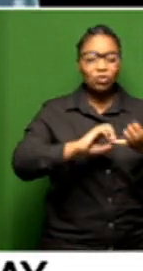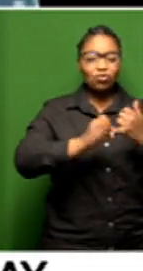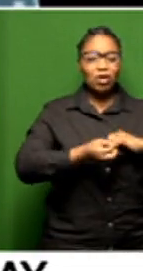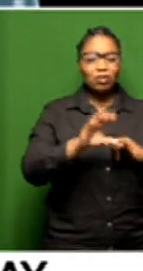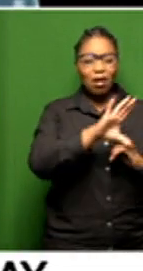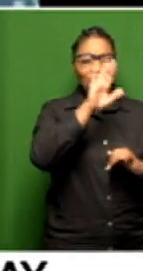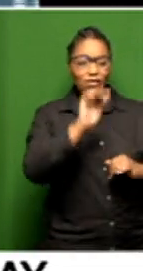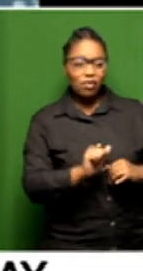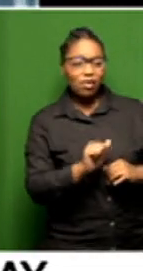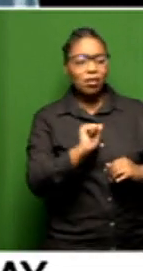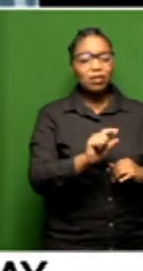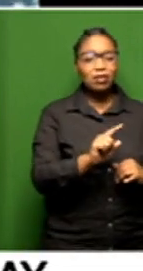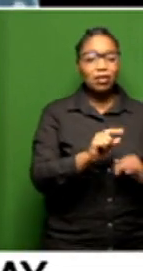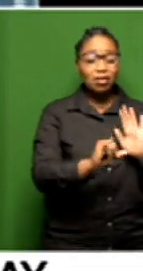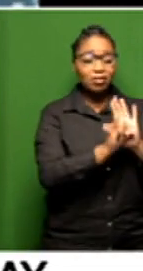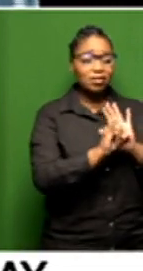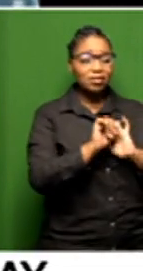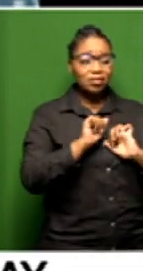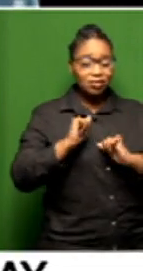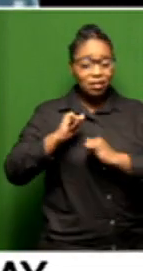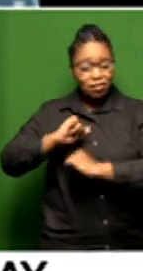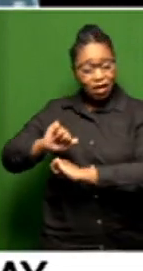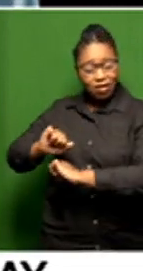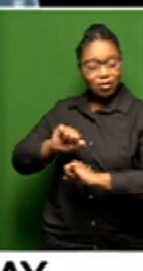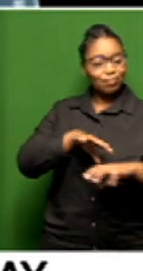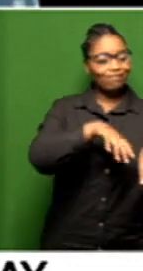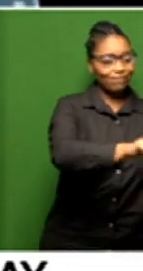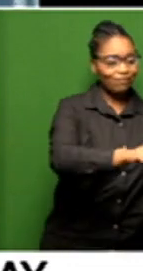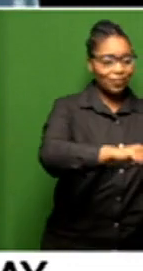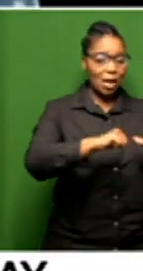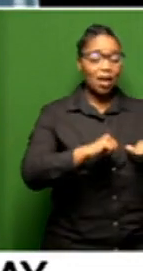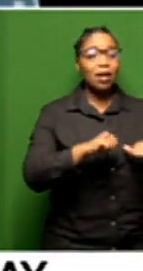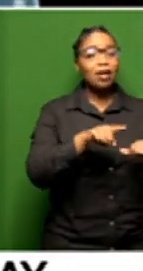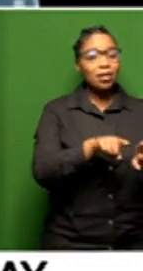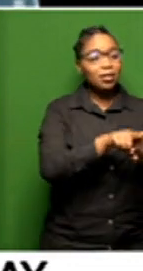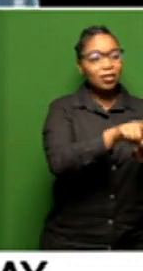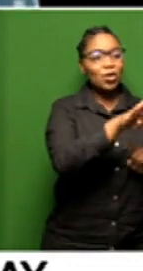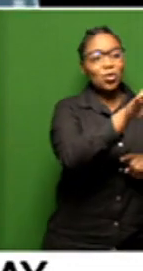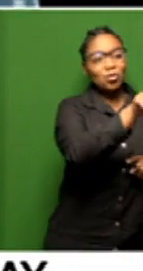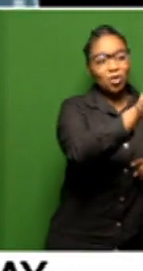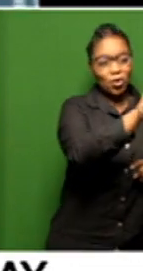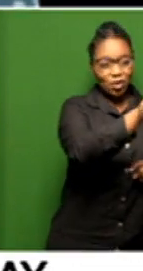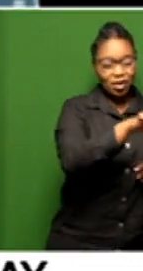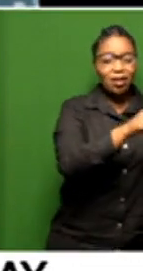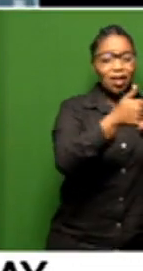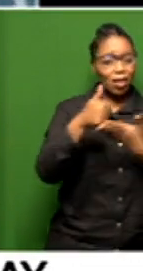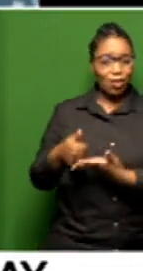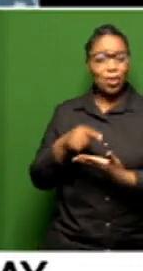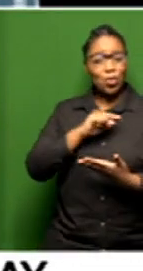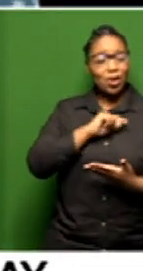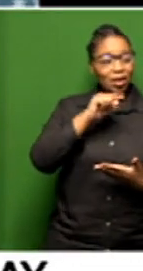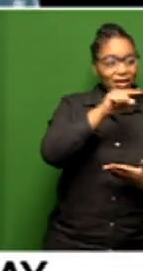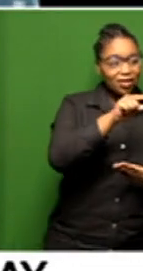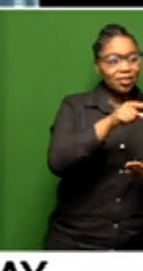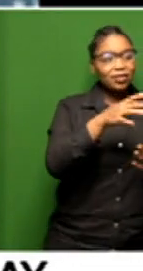and Bloke was that vital link, as Langston Hughes is the descendant of black people